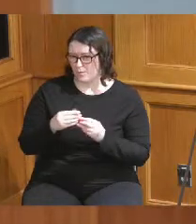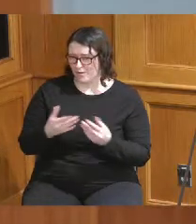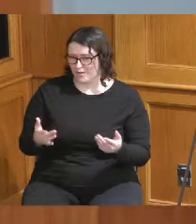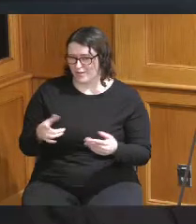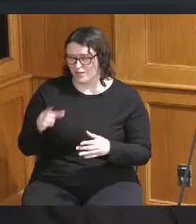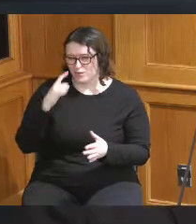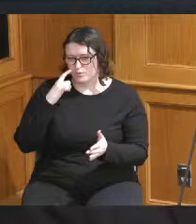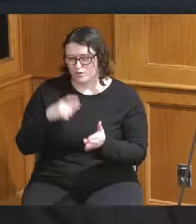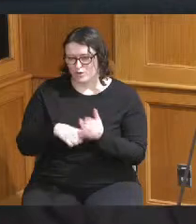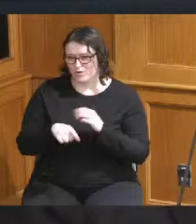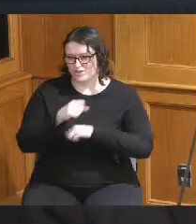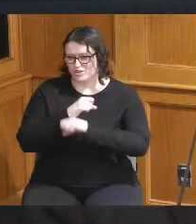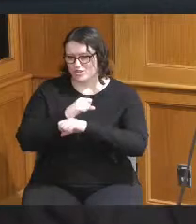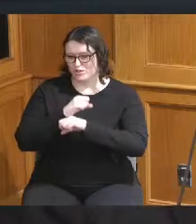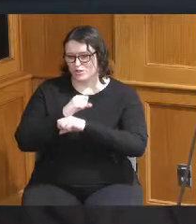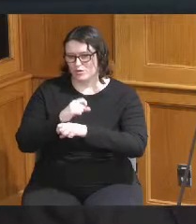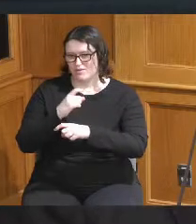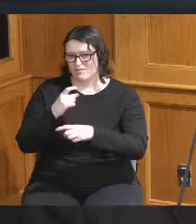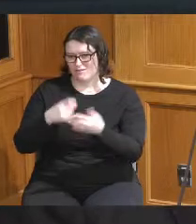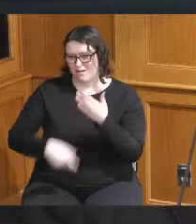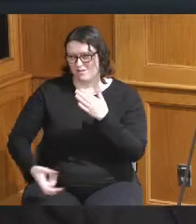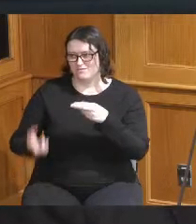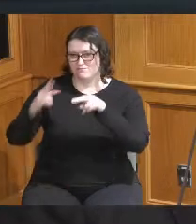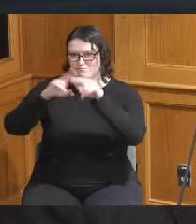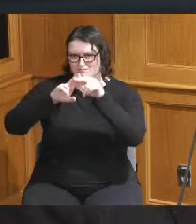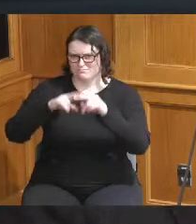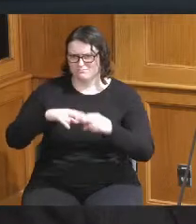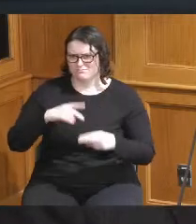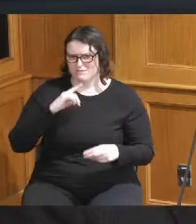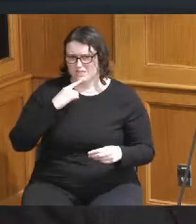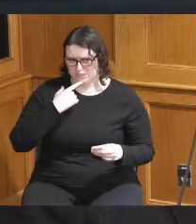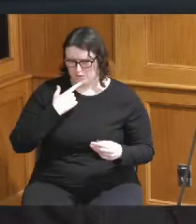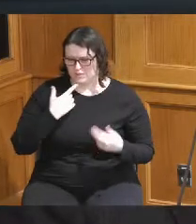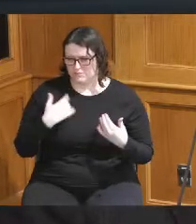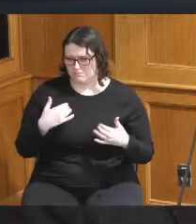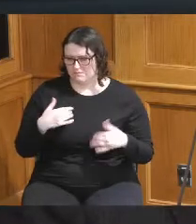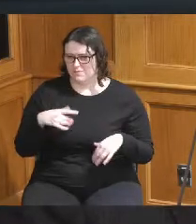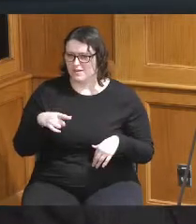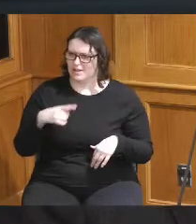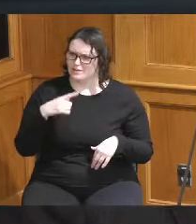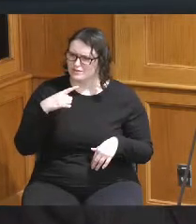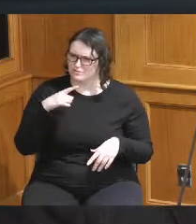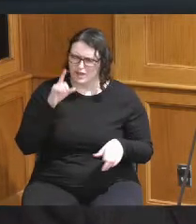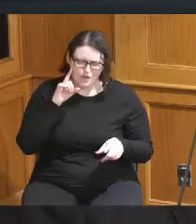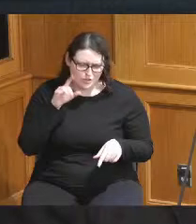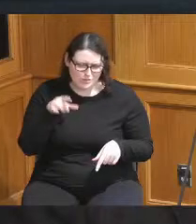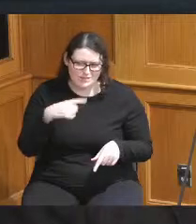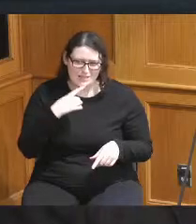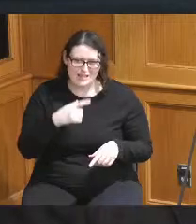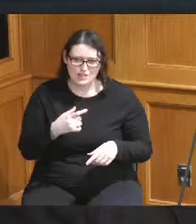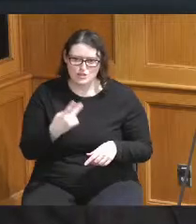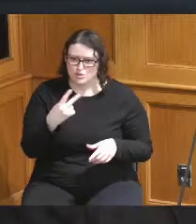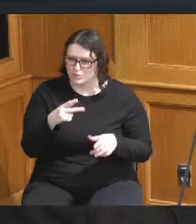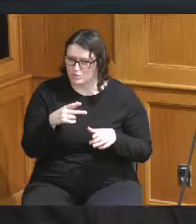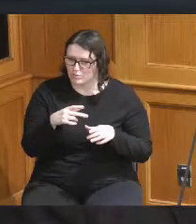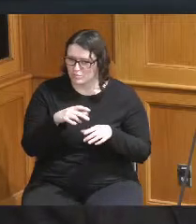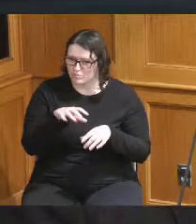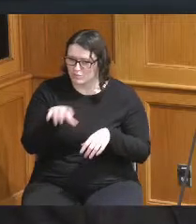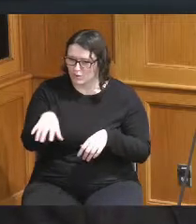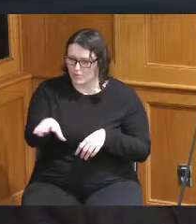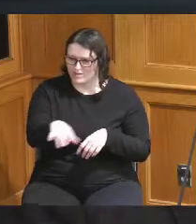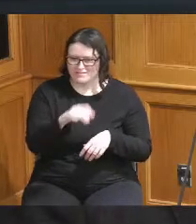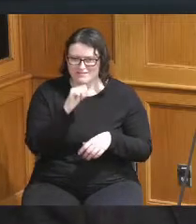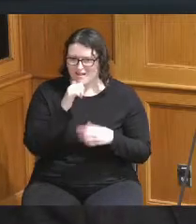noted the security cost is up significantly. Is that, I heard you say an expansion to sites that might not have security